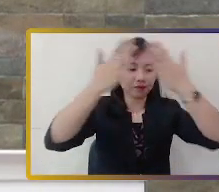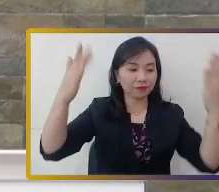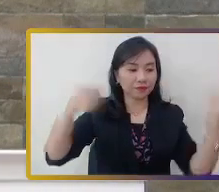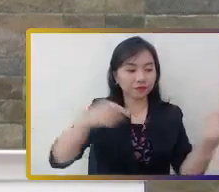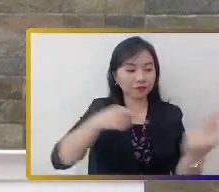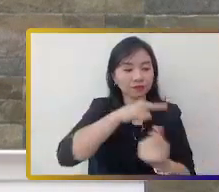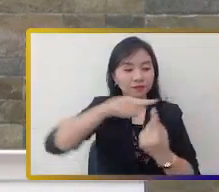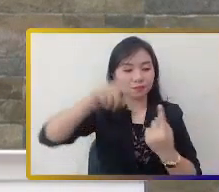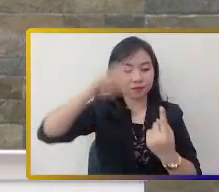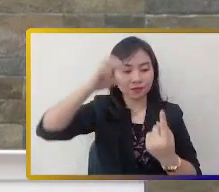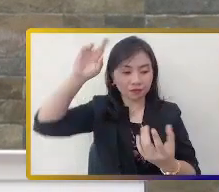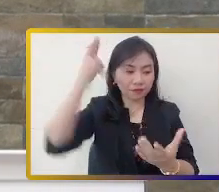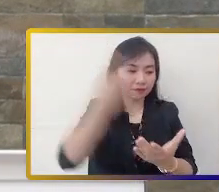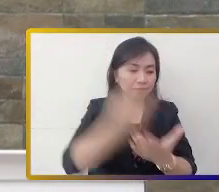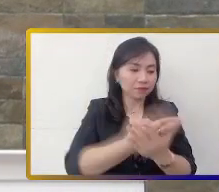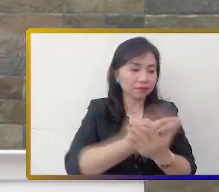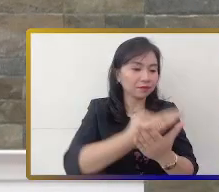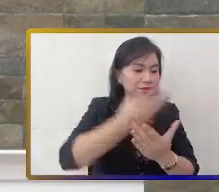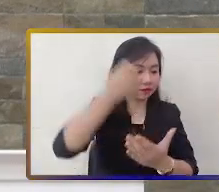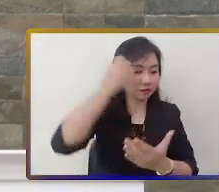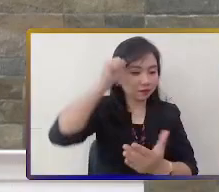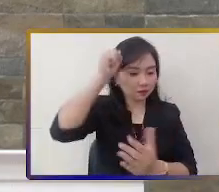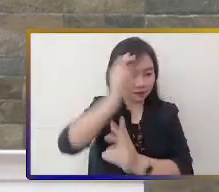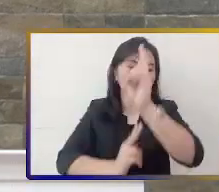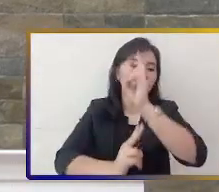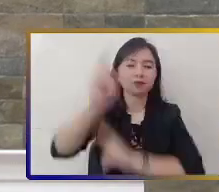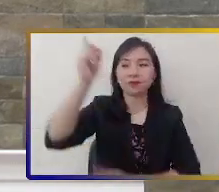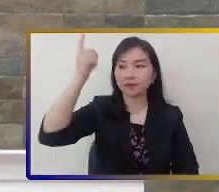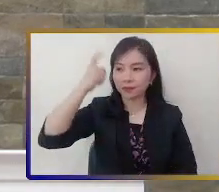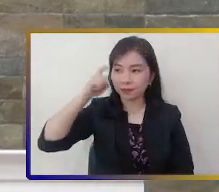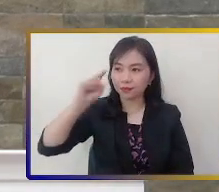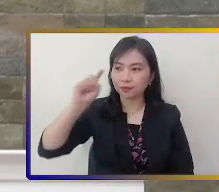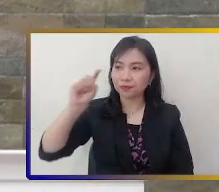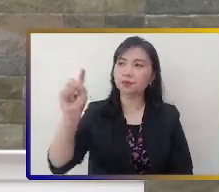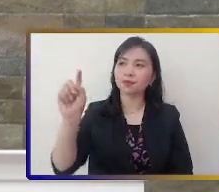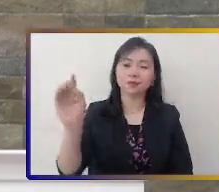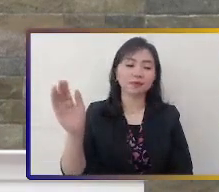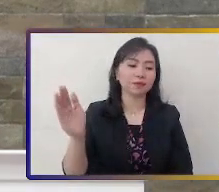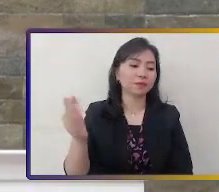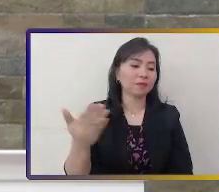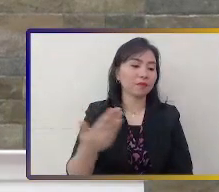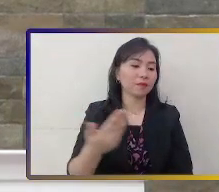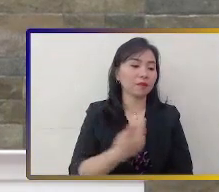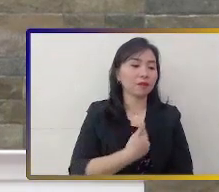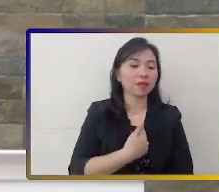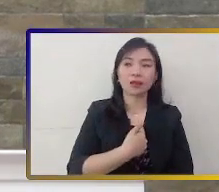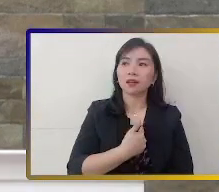he reached down his hand for me,